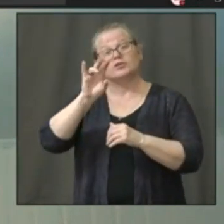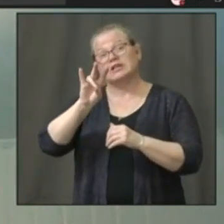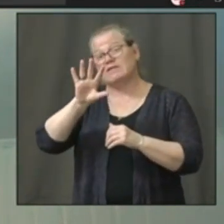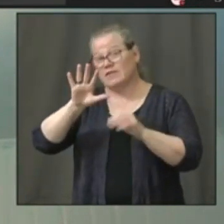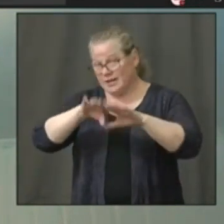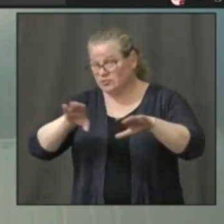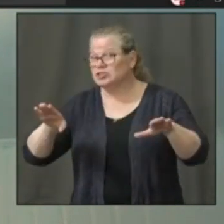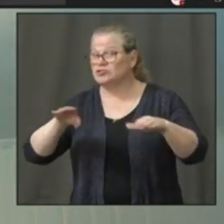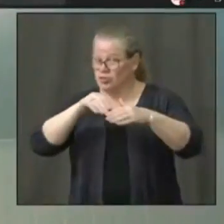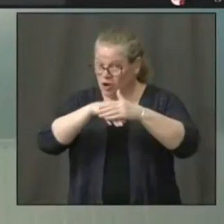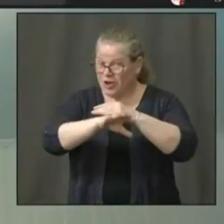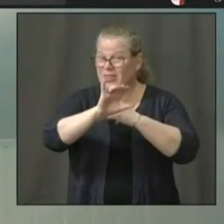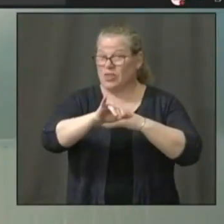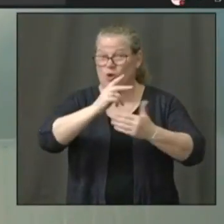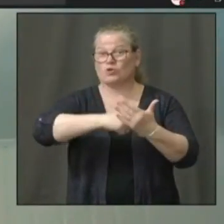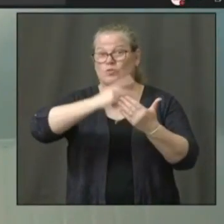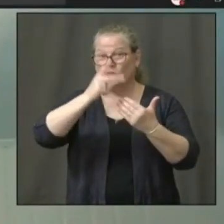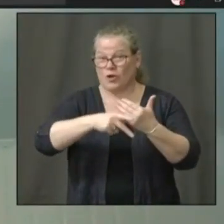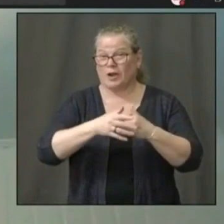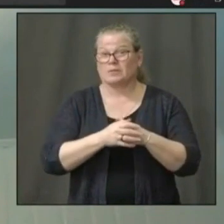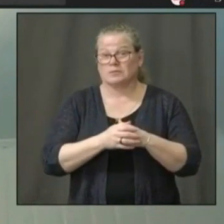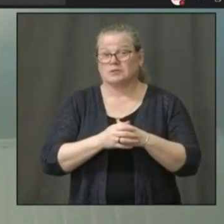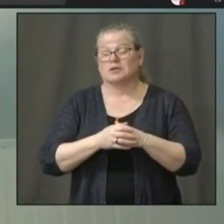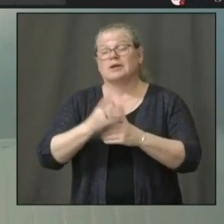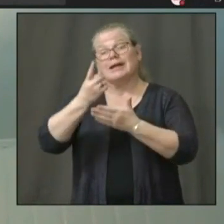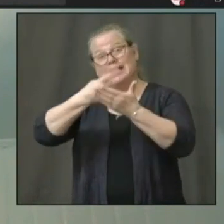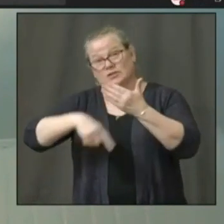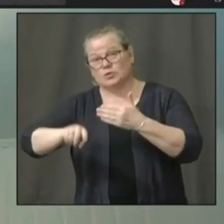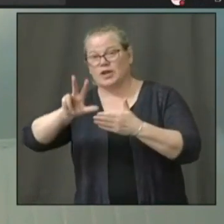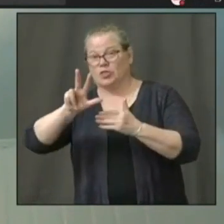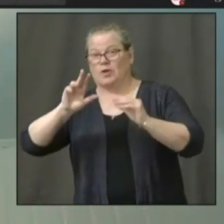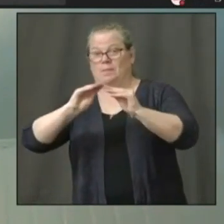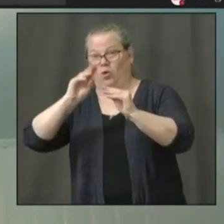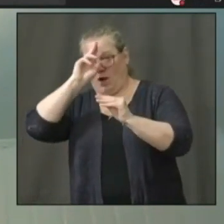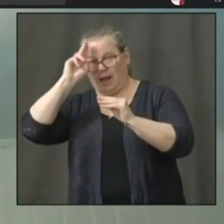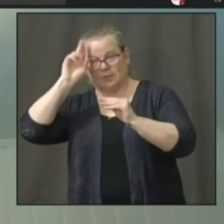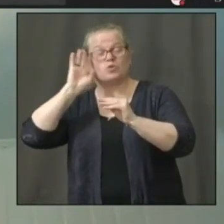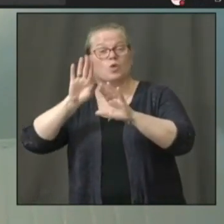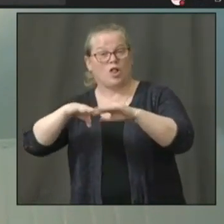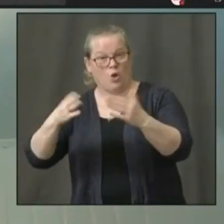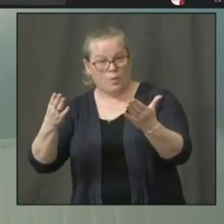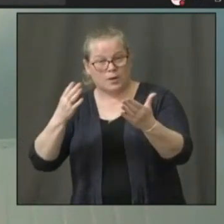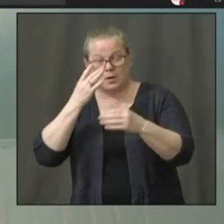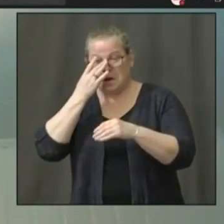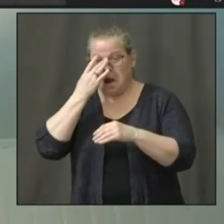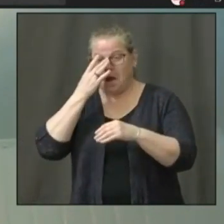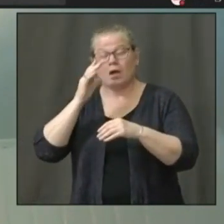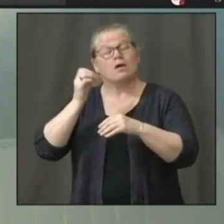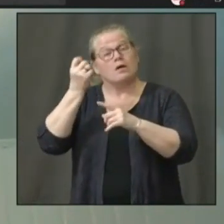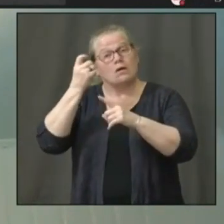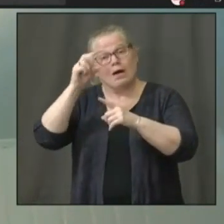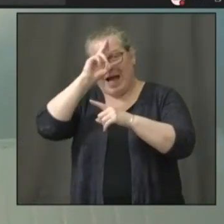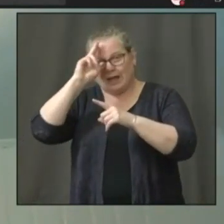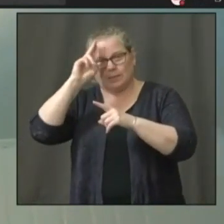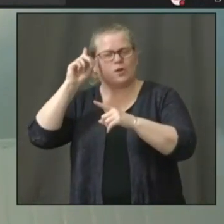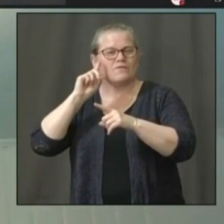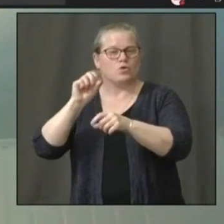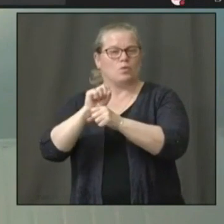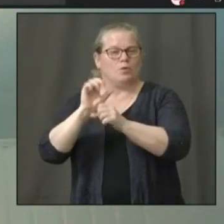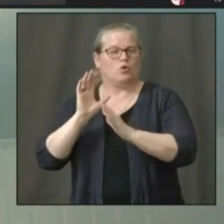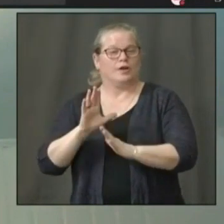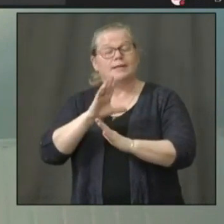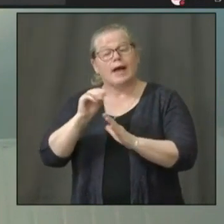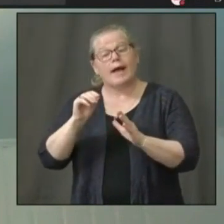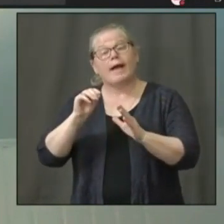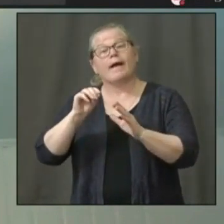those programs, 3 more open next week, and we're working to be ready for a surge. Much like you hear other parts of